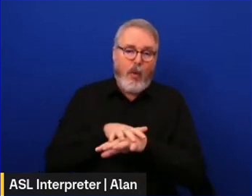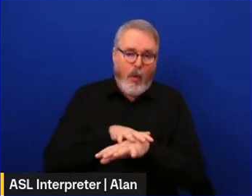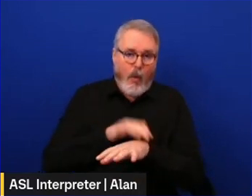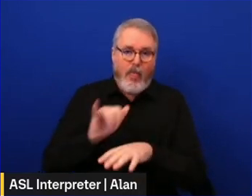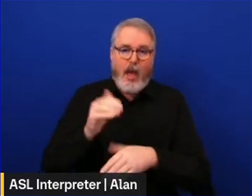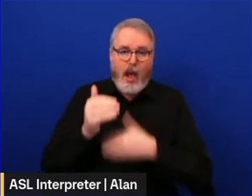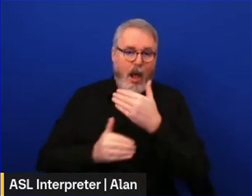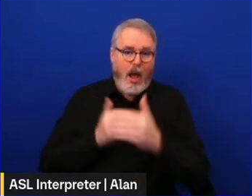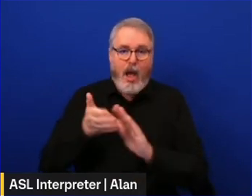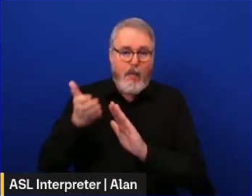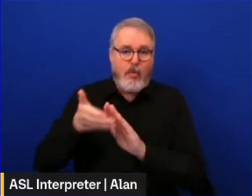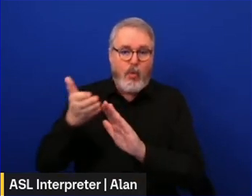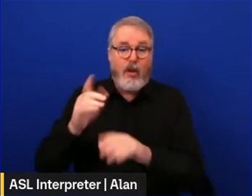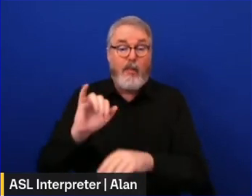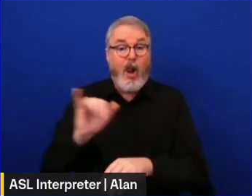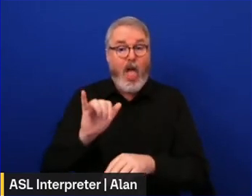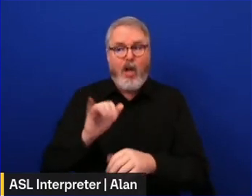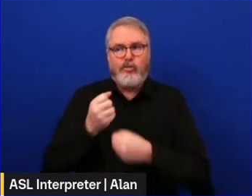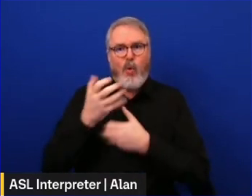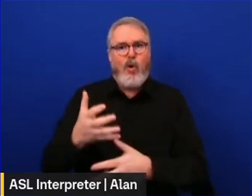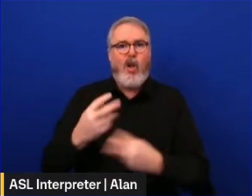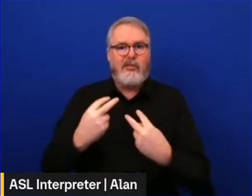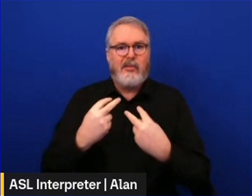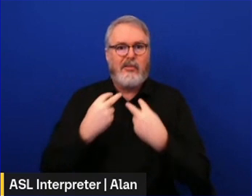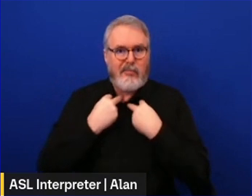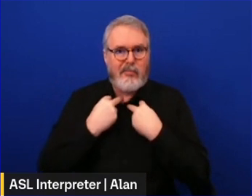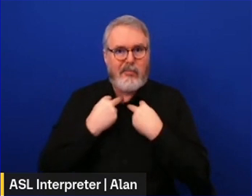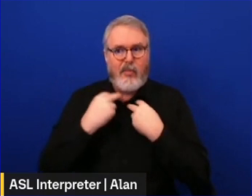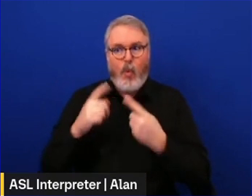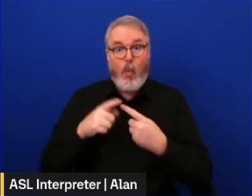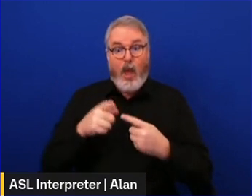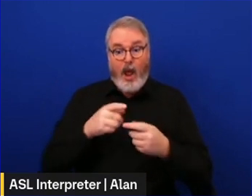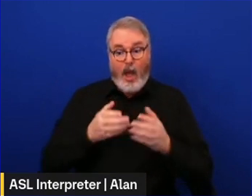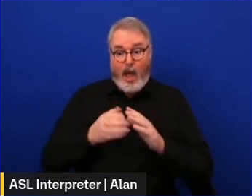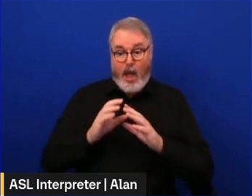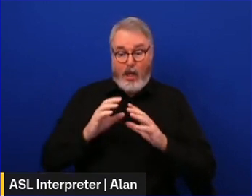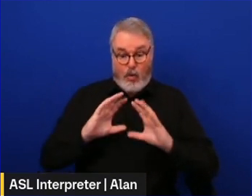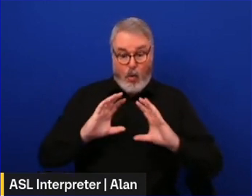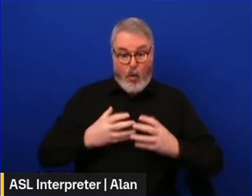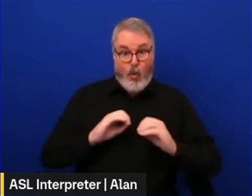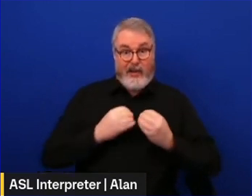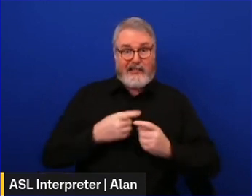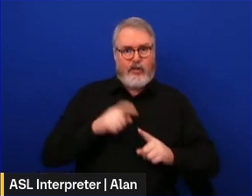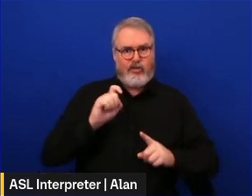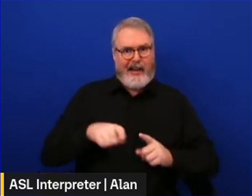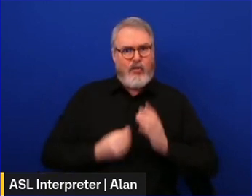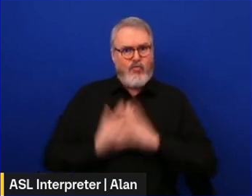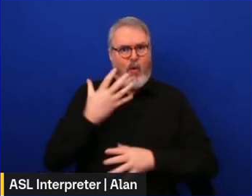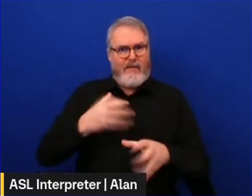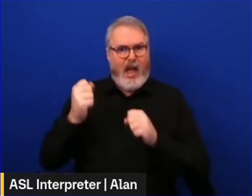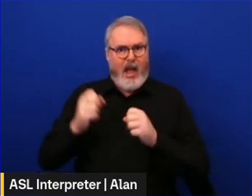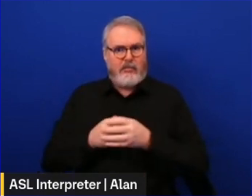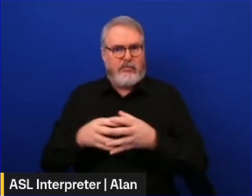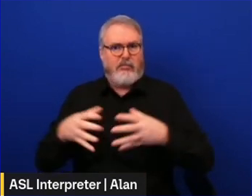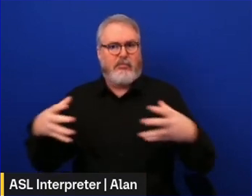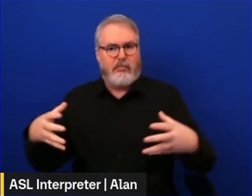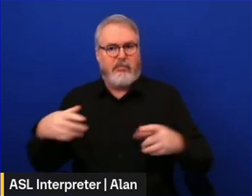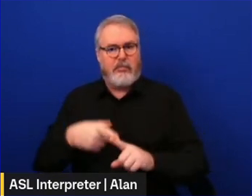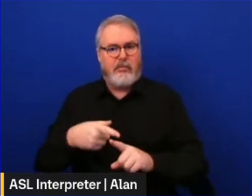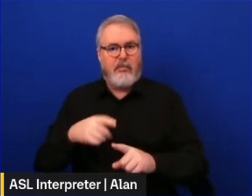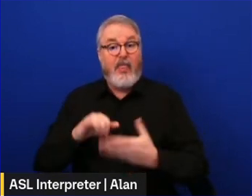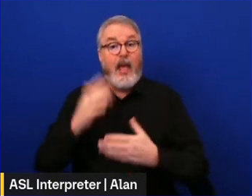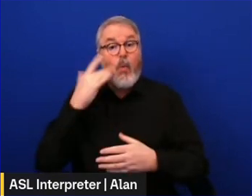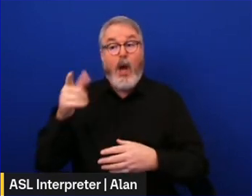but also create bottlenecks when organizations need to scale. That's why no-code infrastructure